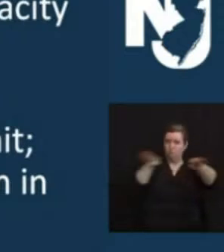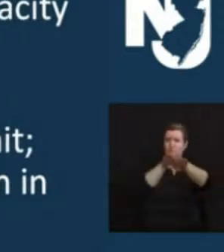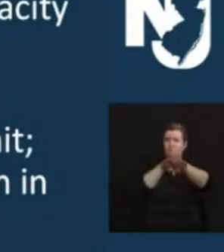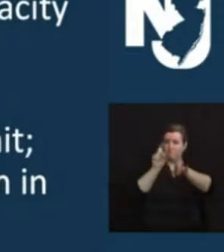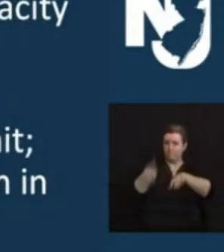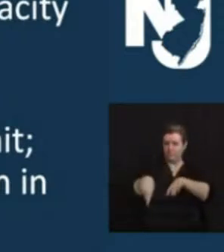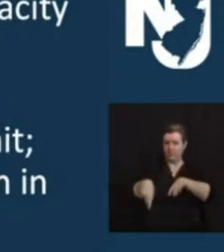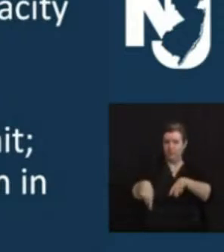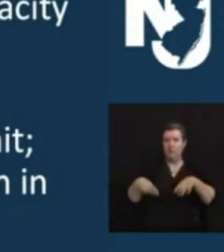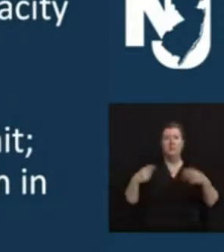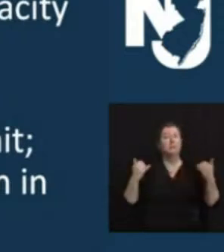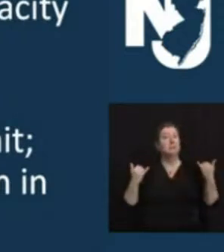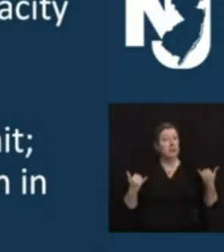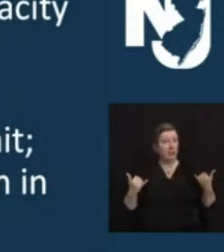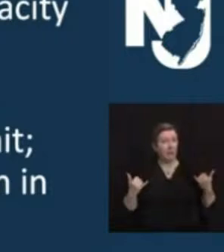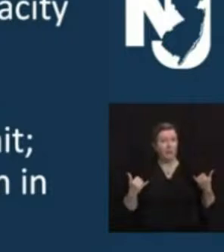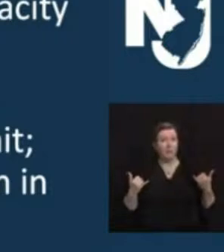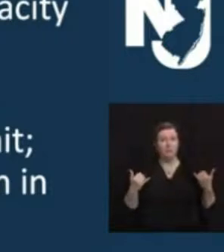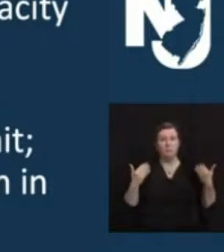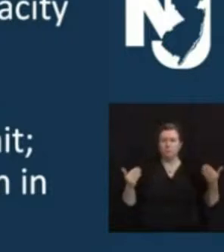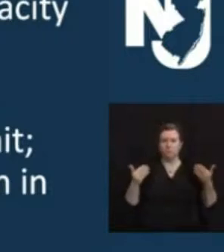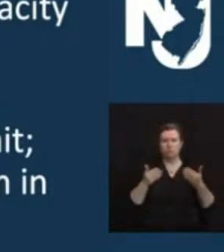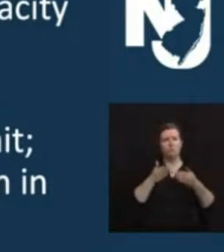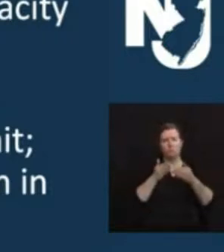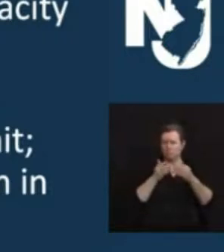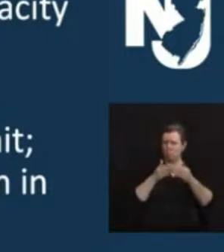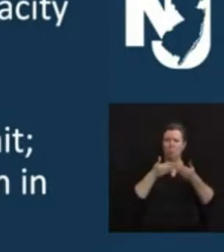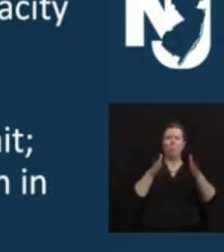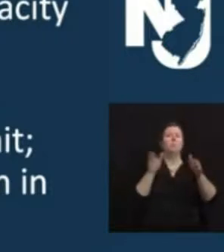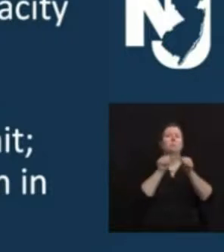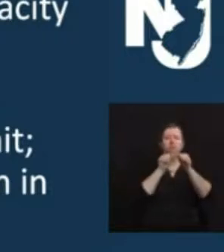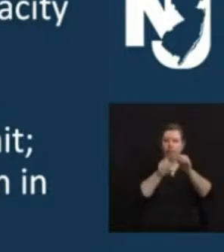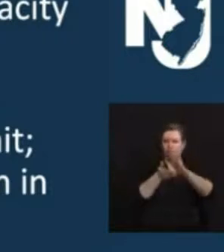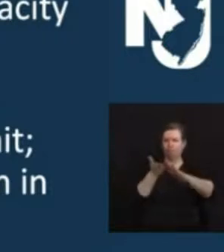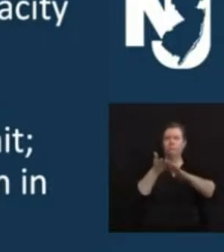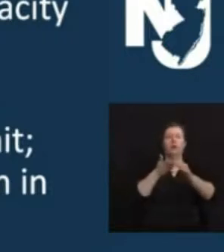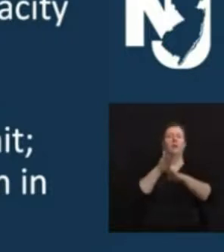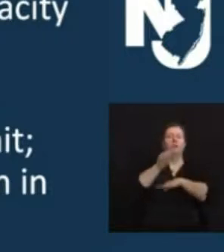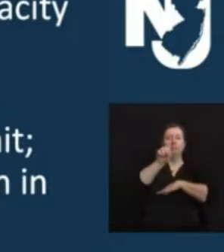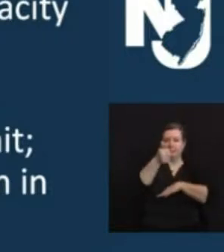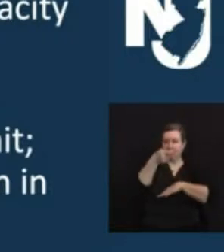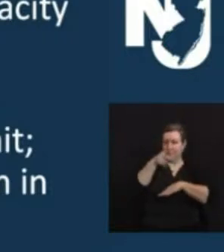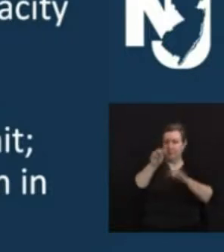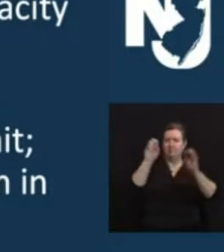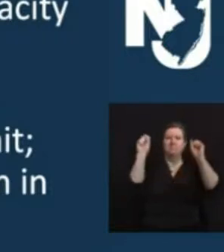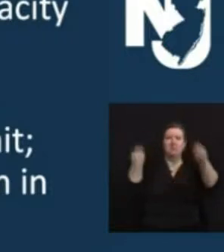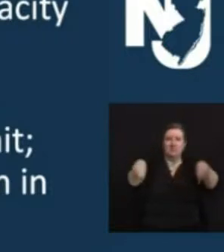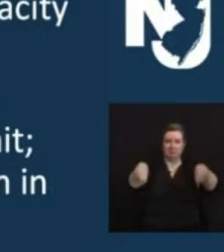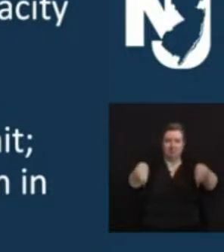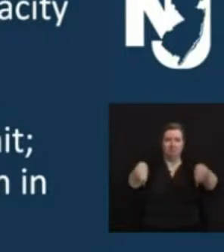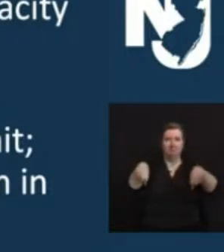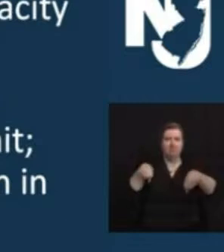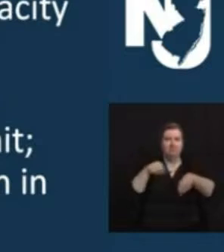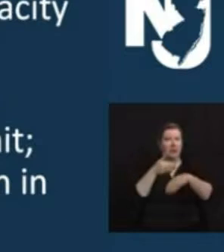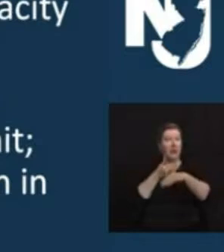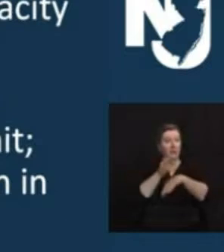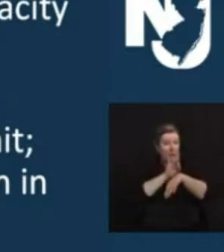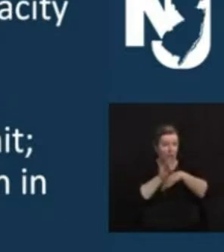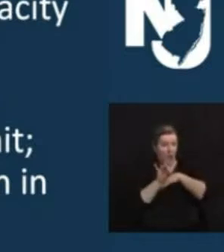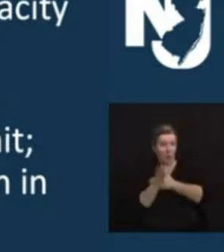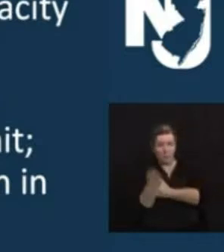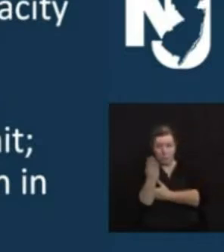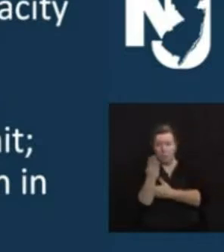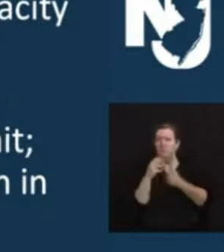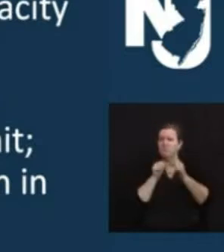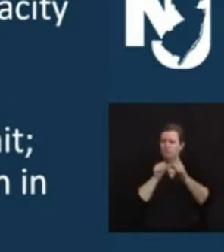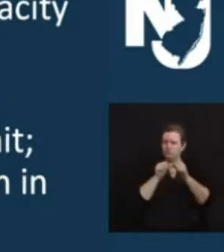may continue to regulate the hours of operation of in-person restaurant service after 8 p.m., as they've been permitted to do,